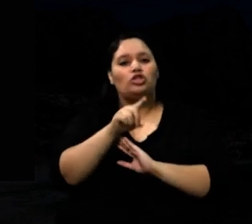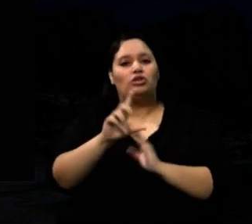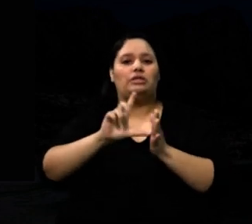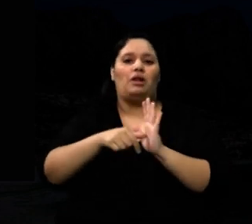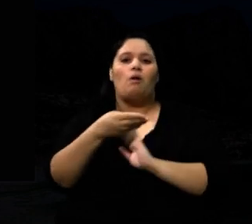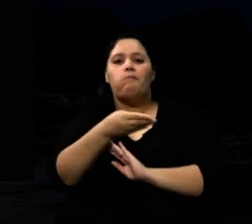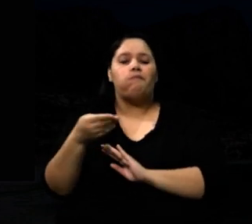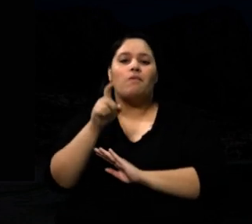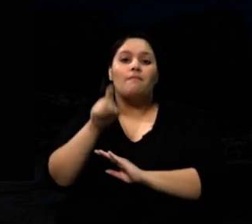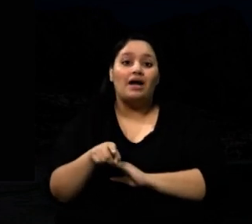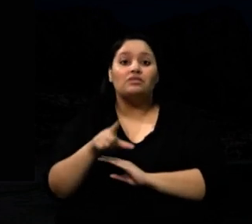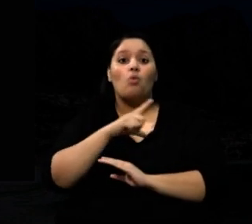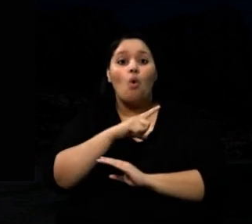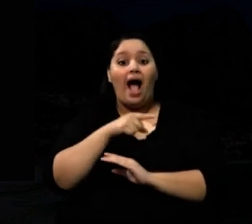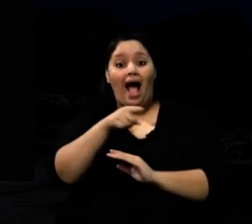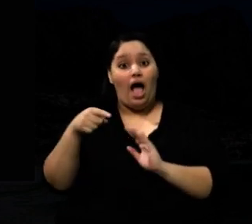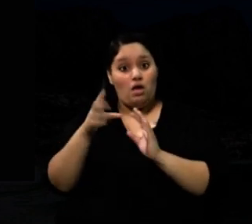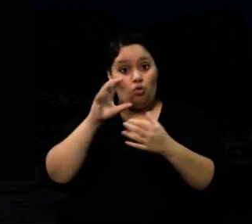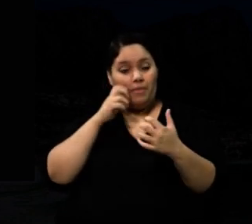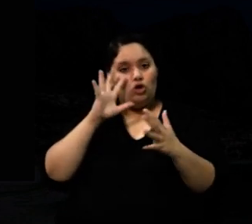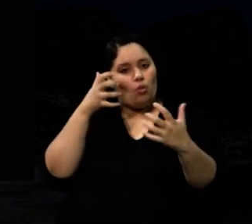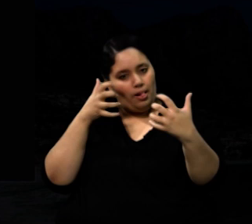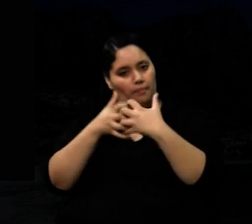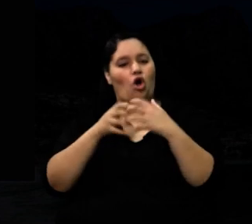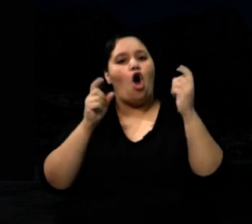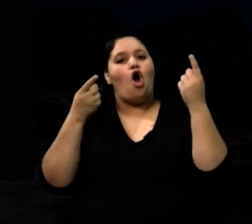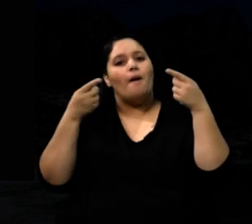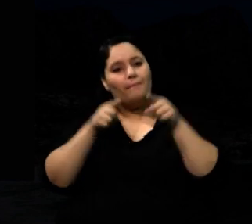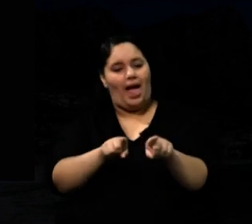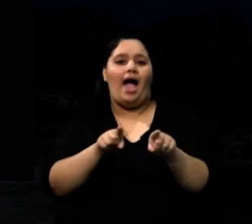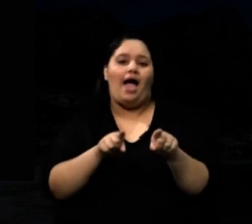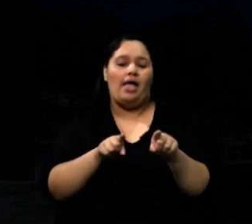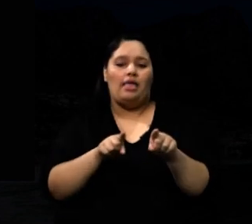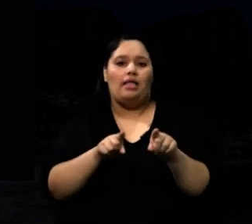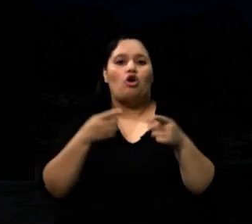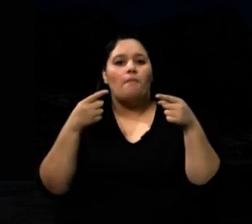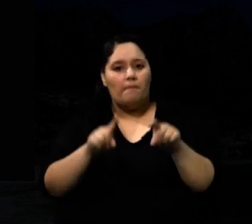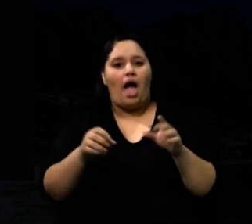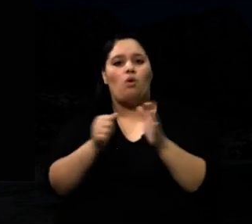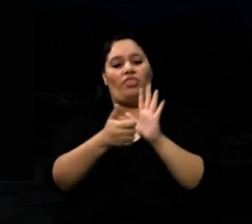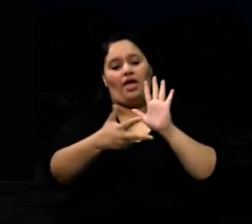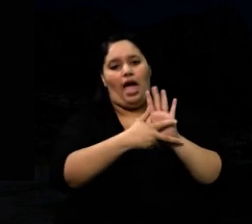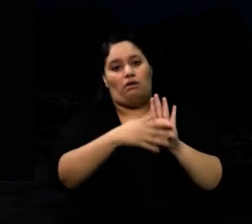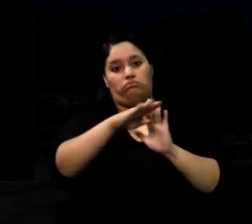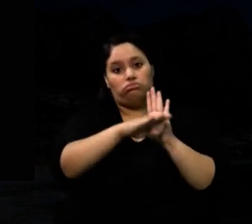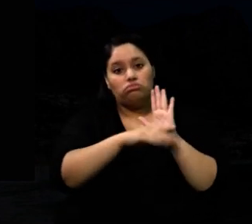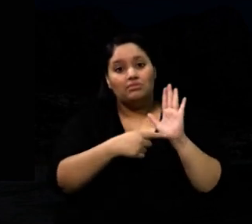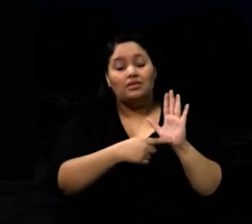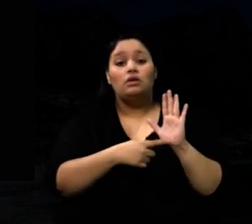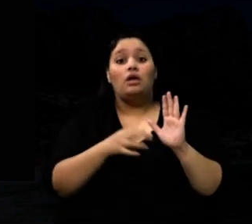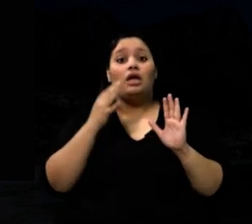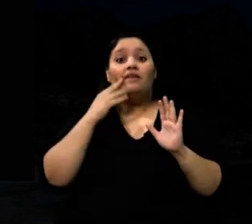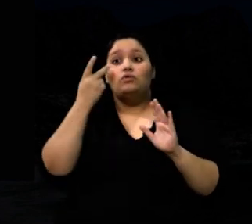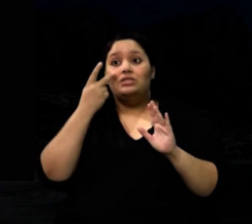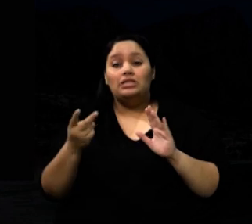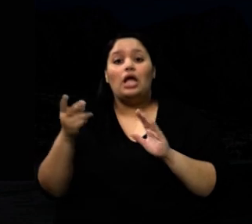disabilities for you to be able to meet the obligations of the Employment Equity Act. Now, employers are